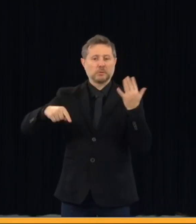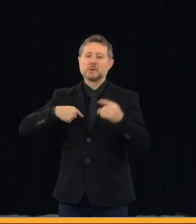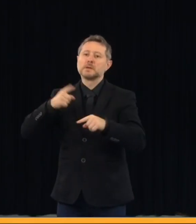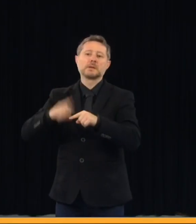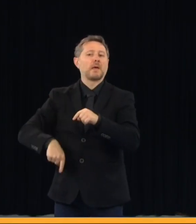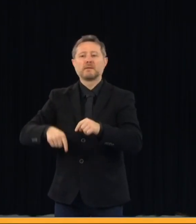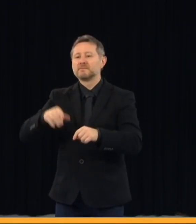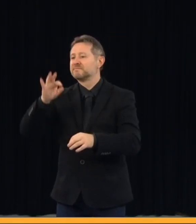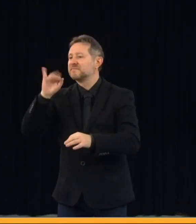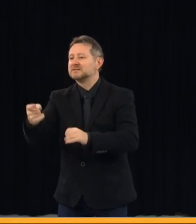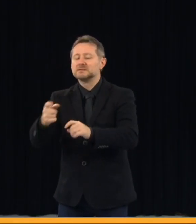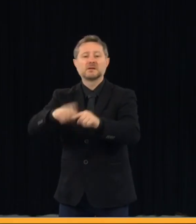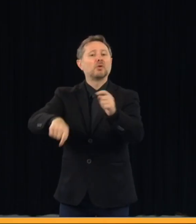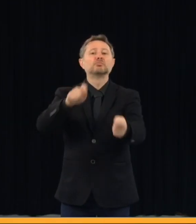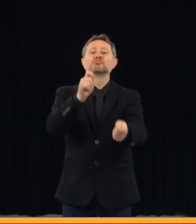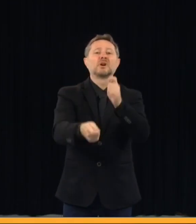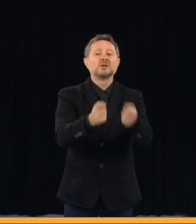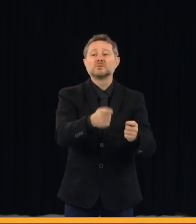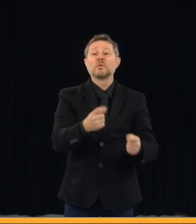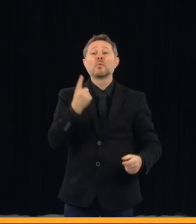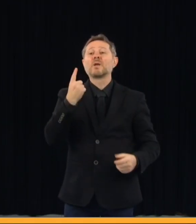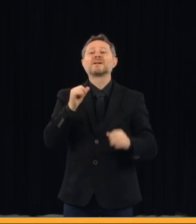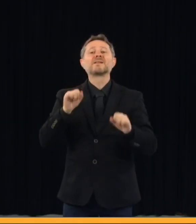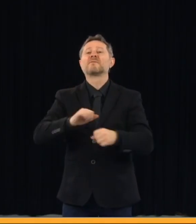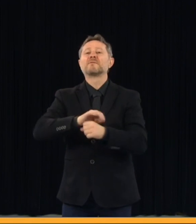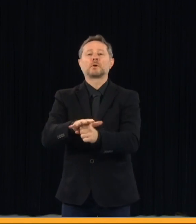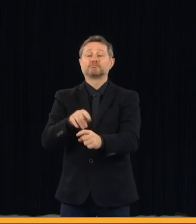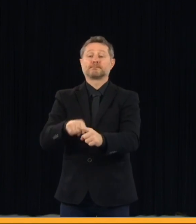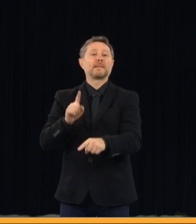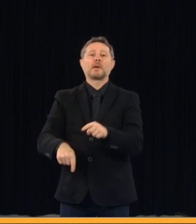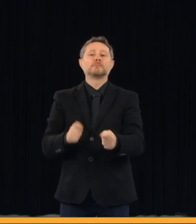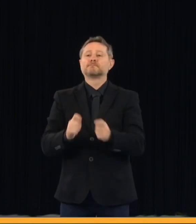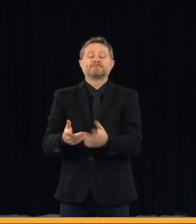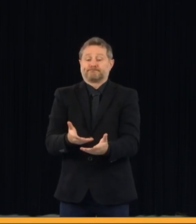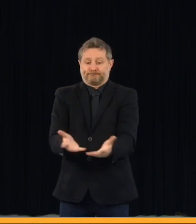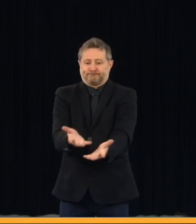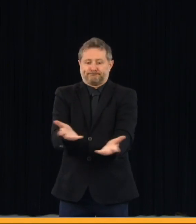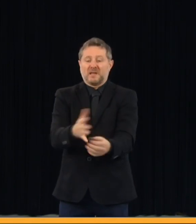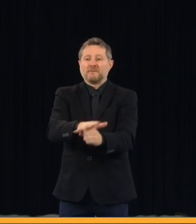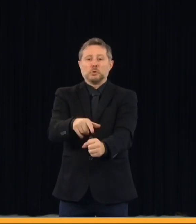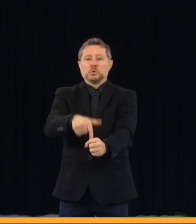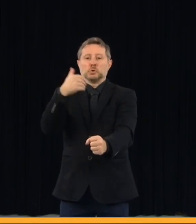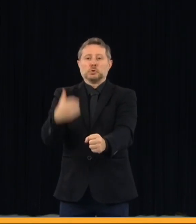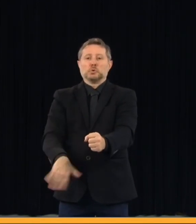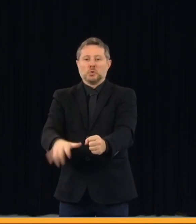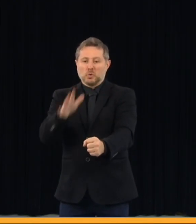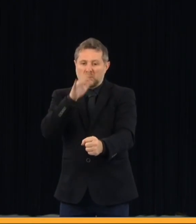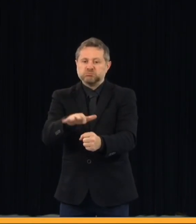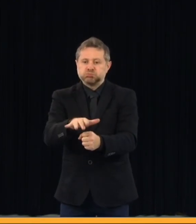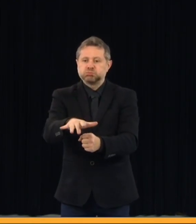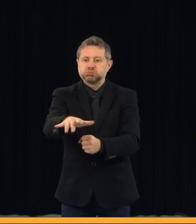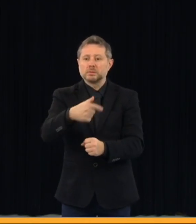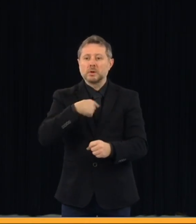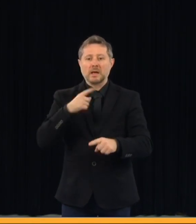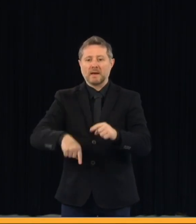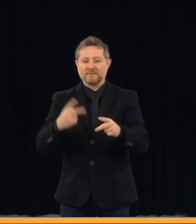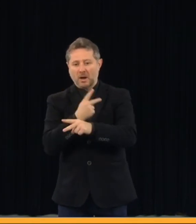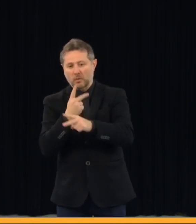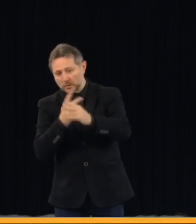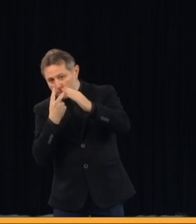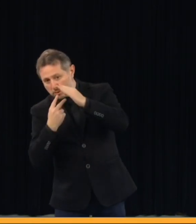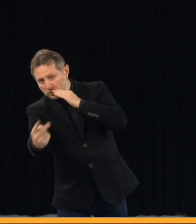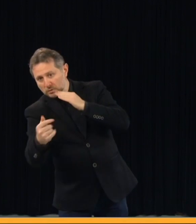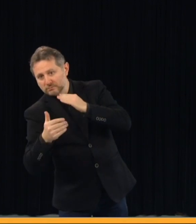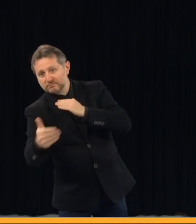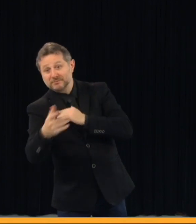going to happen. This virus is one of them. It happened. It's going to run its course. You guys can't put a number on it. I know there's a huge temptation to